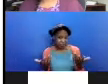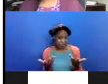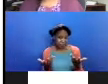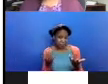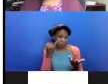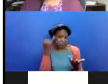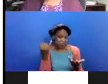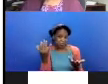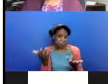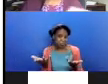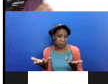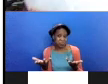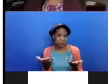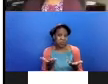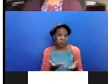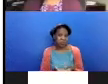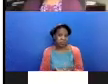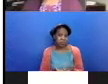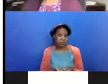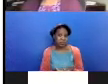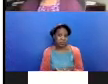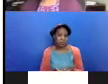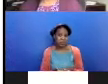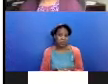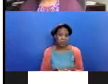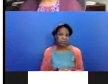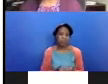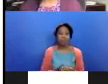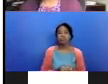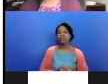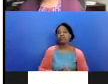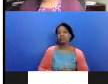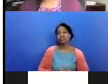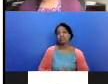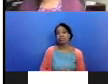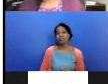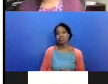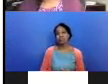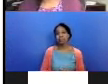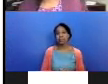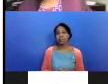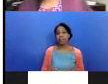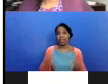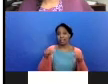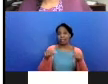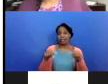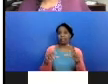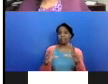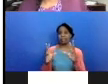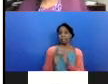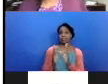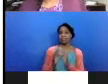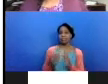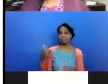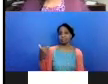Well, part of my closing thoughts is I think that this series is a great idea that you guys are sponsoring